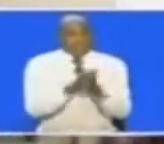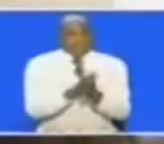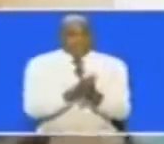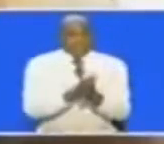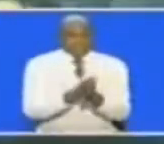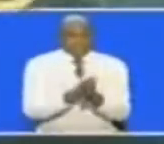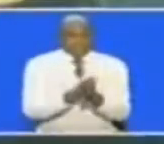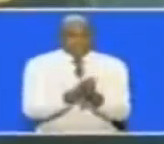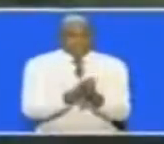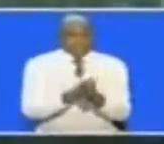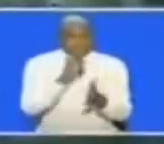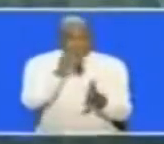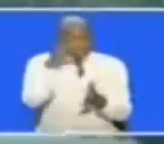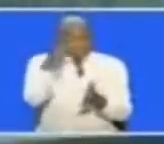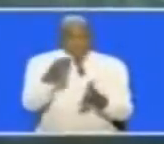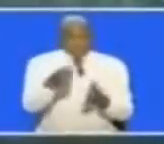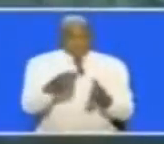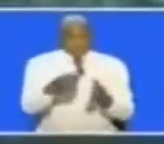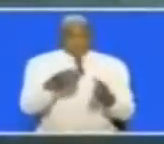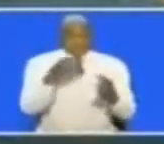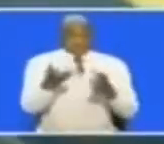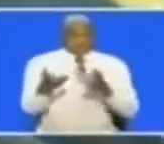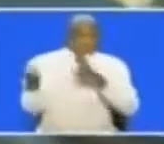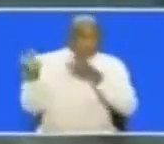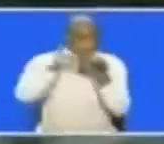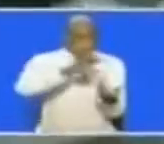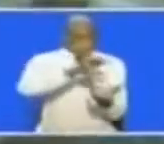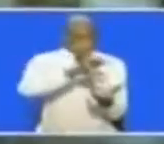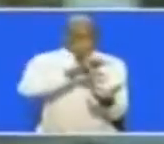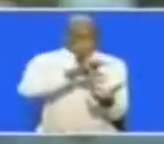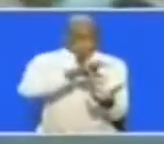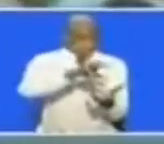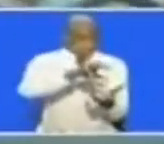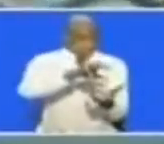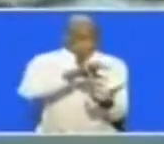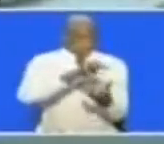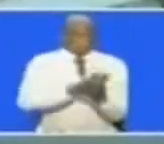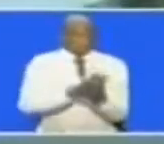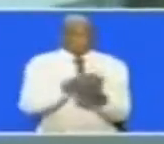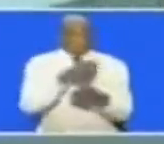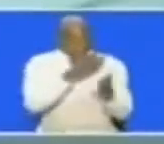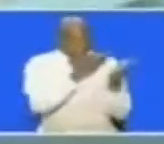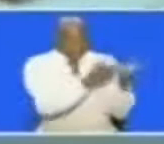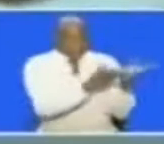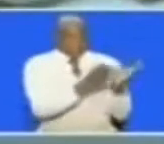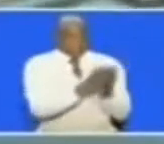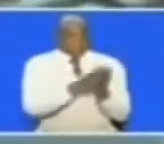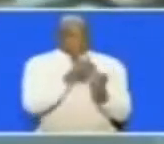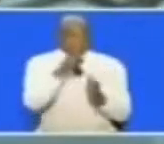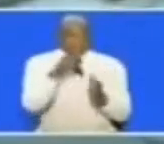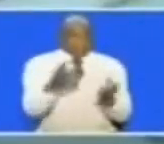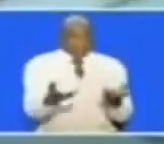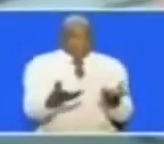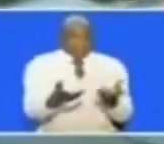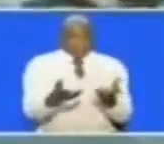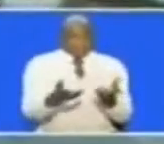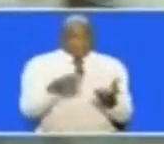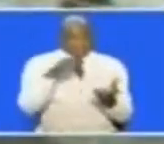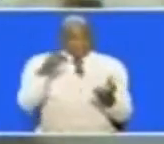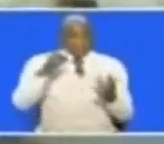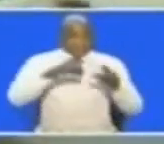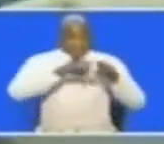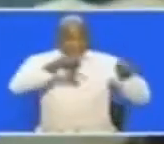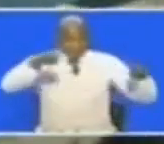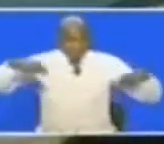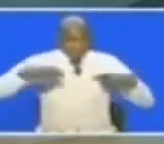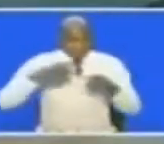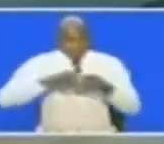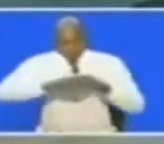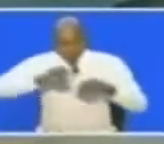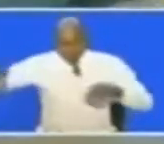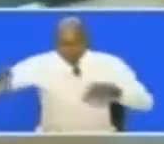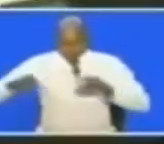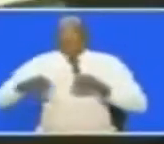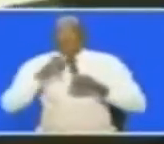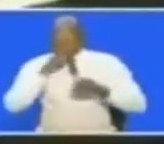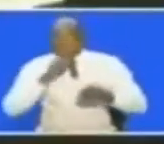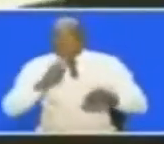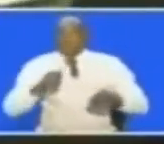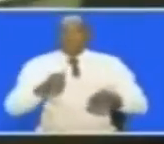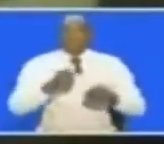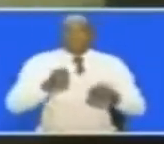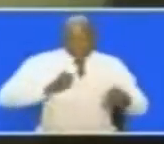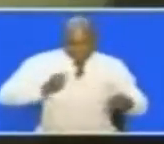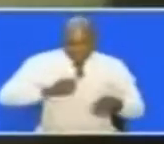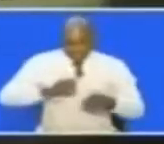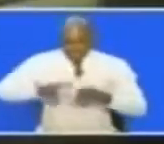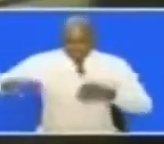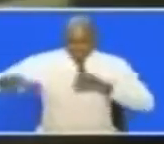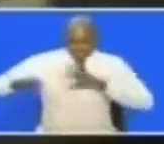we come and open the trap up and dump them out. Then they go into the calling box where we can sort them from males,